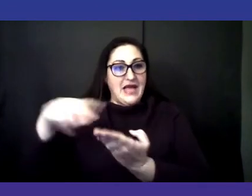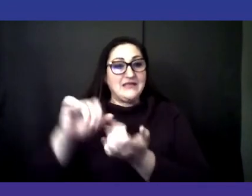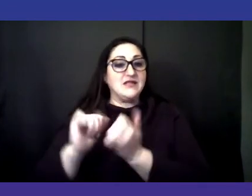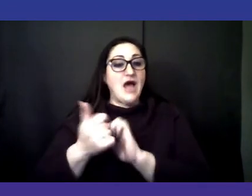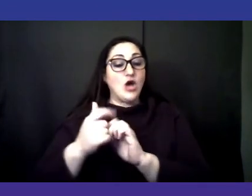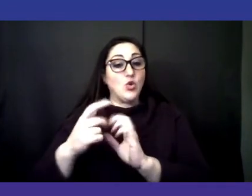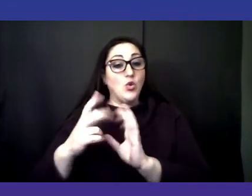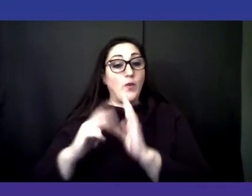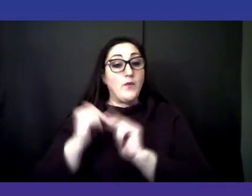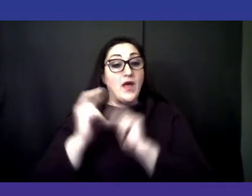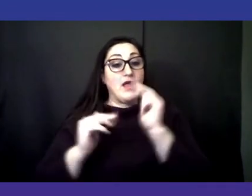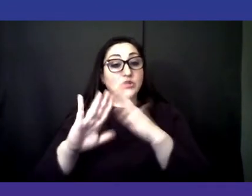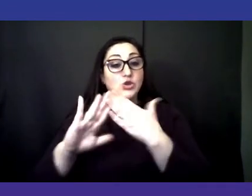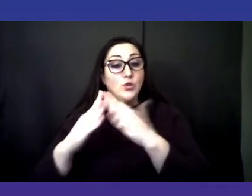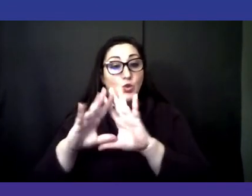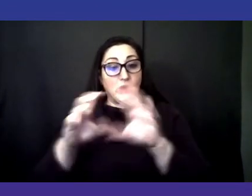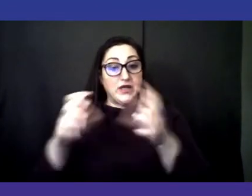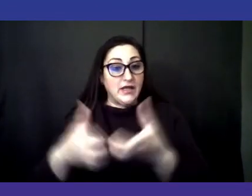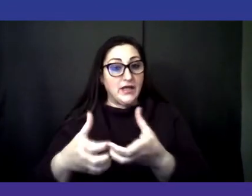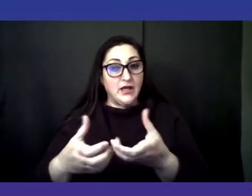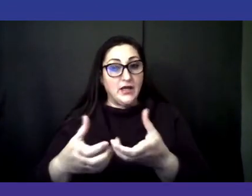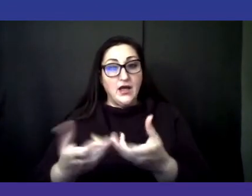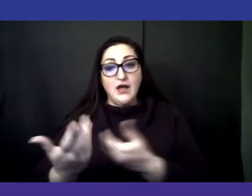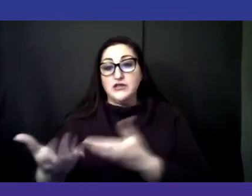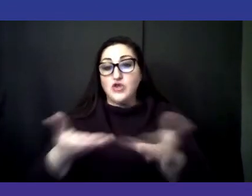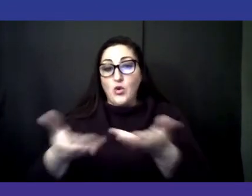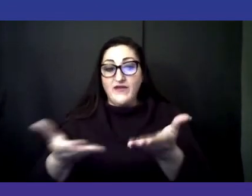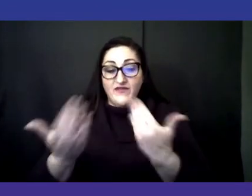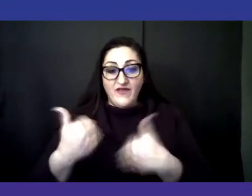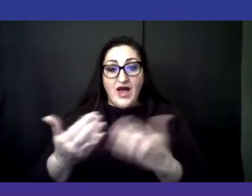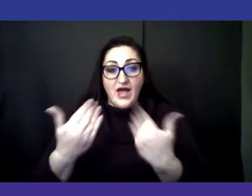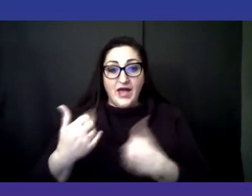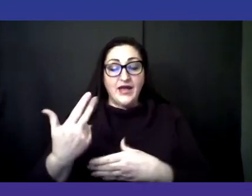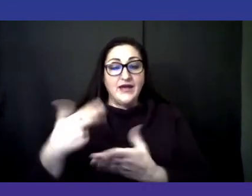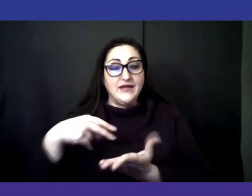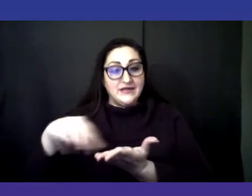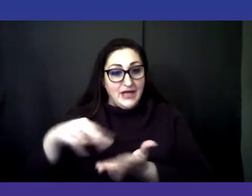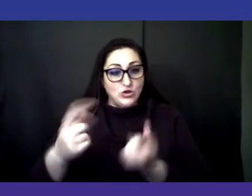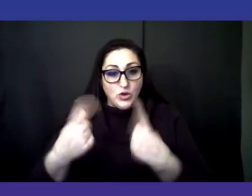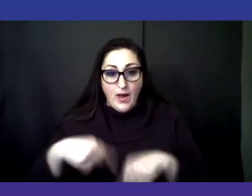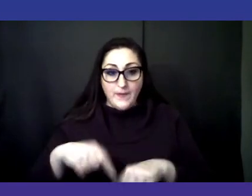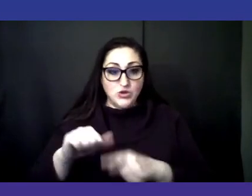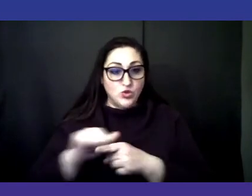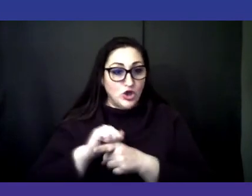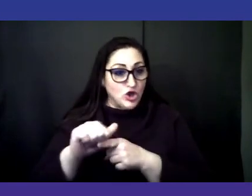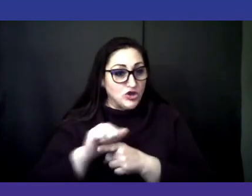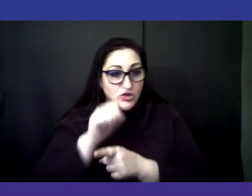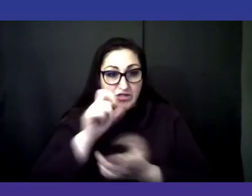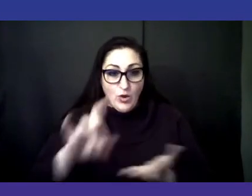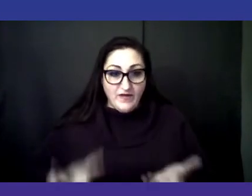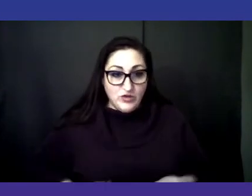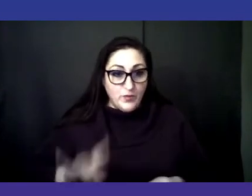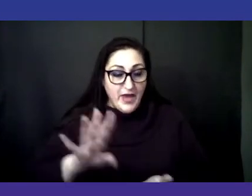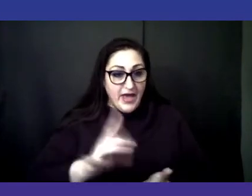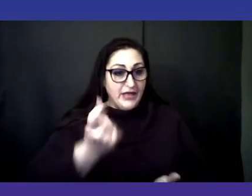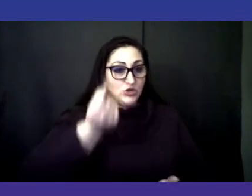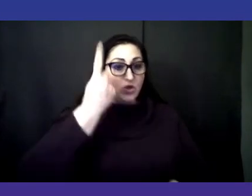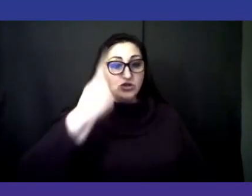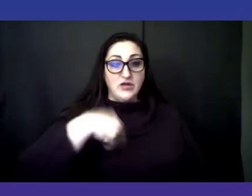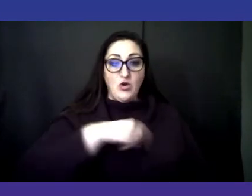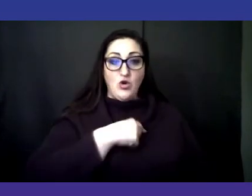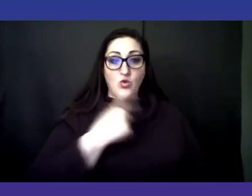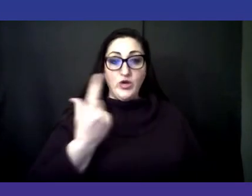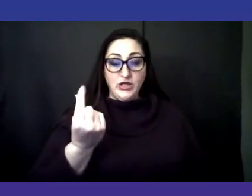we just invite dancers to come to rehearsals. You don't have to pay anything, just come and dance with the company, understand what we do. And if our